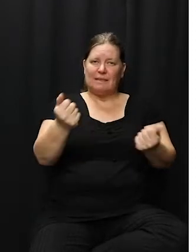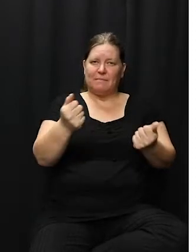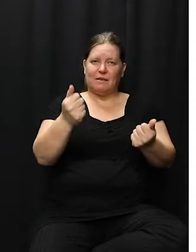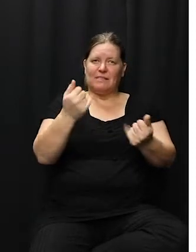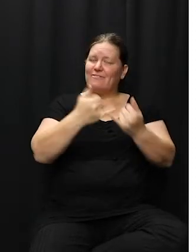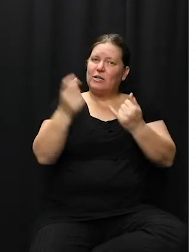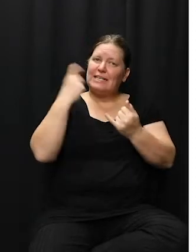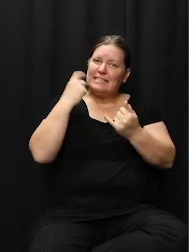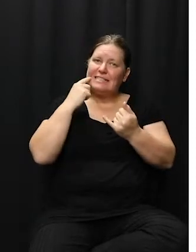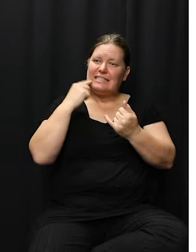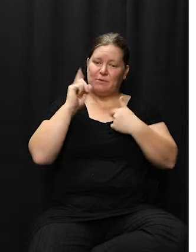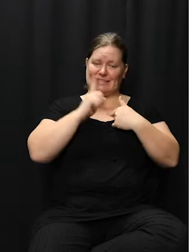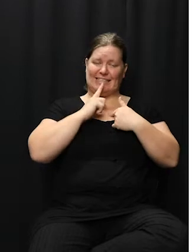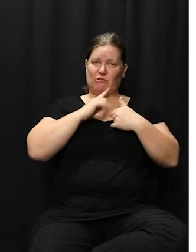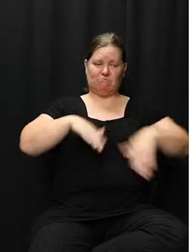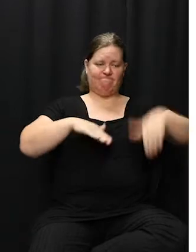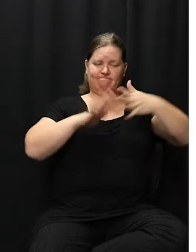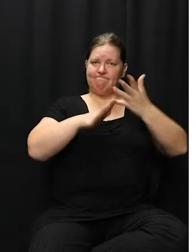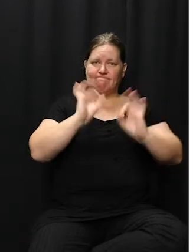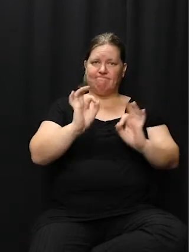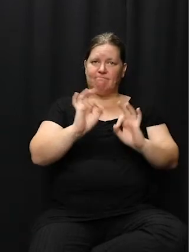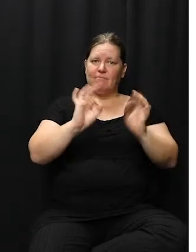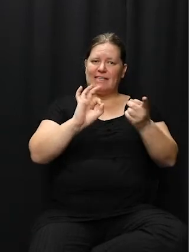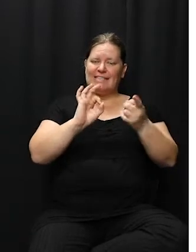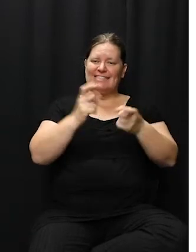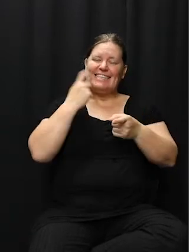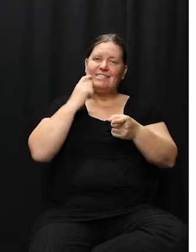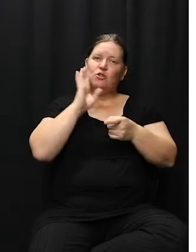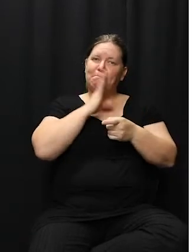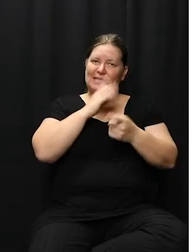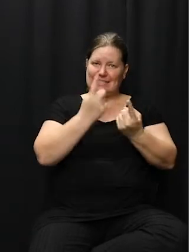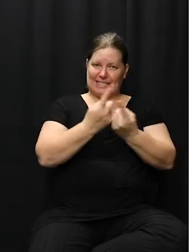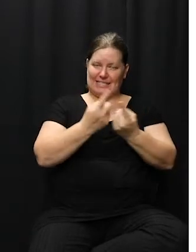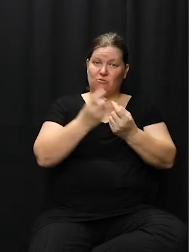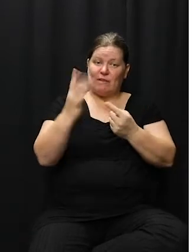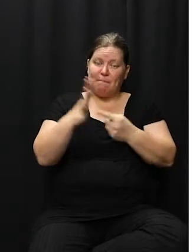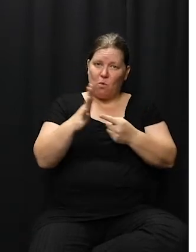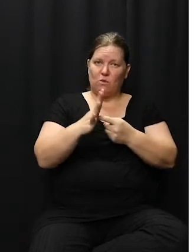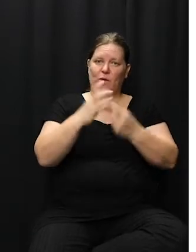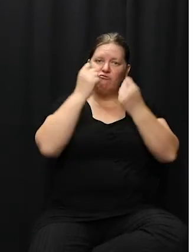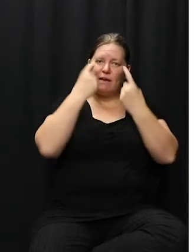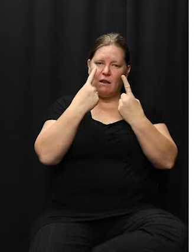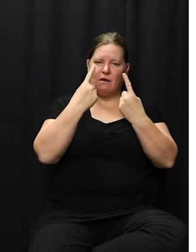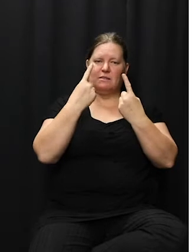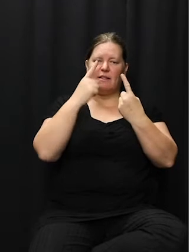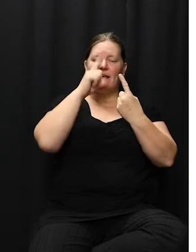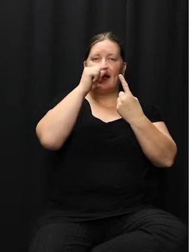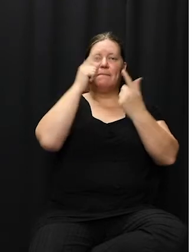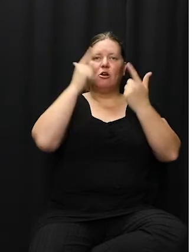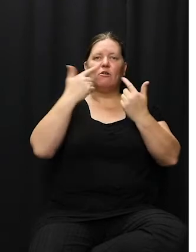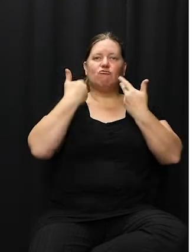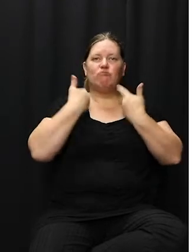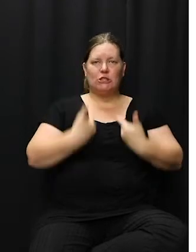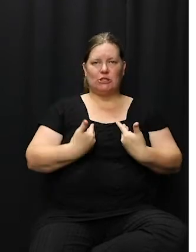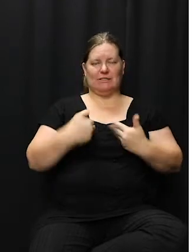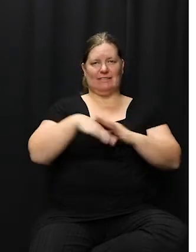just watching something very quickly, it's easy for me as a hearing person who didn't grow up signing, it's easy to miss things. And it's really important to realise